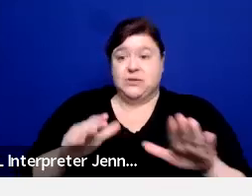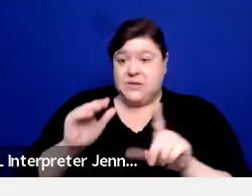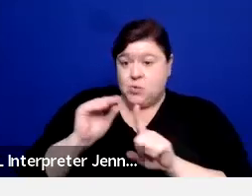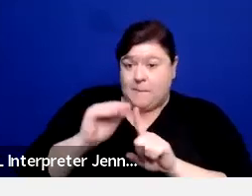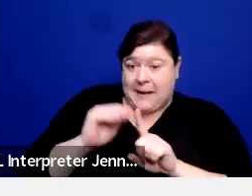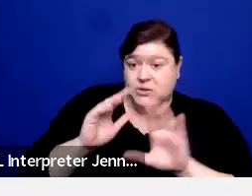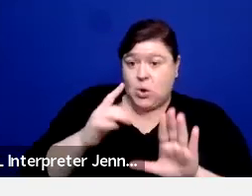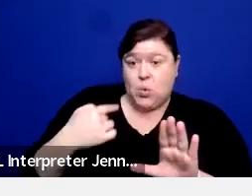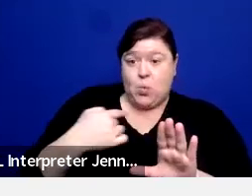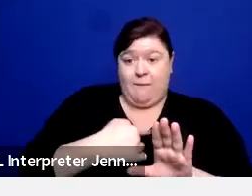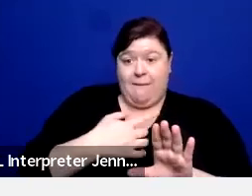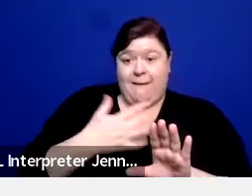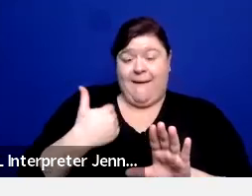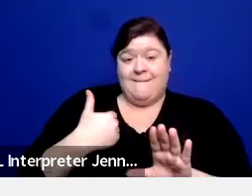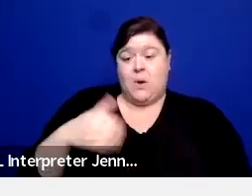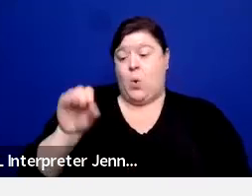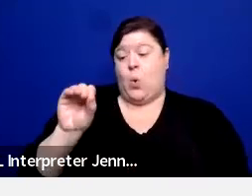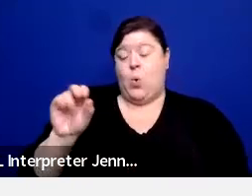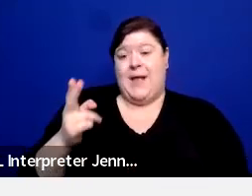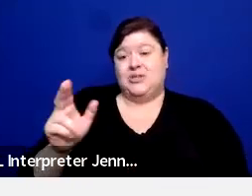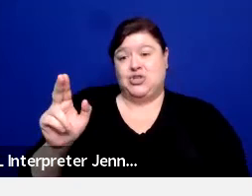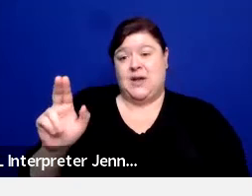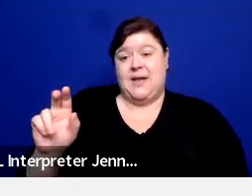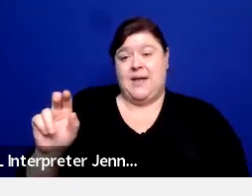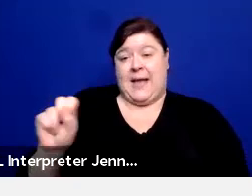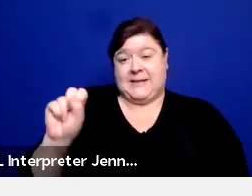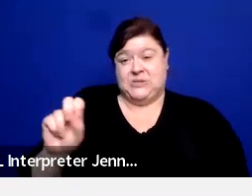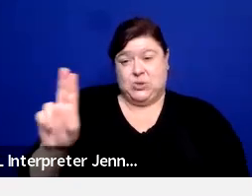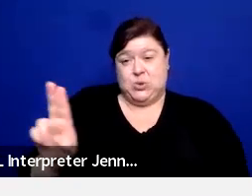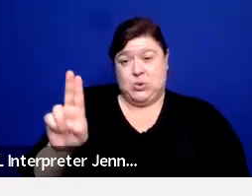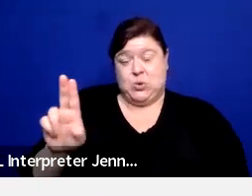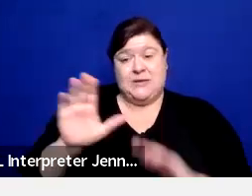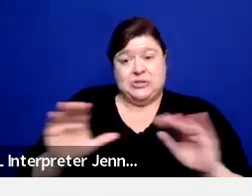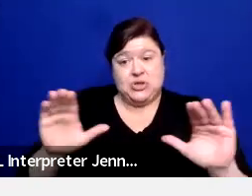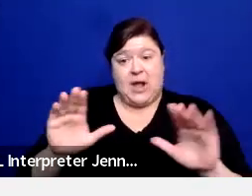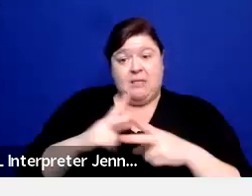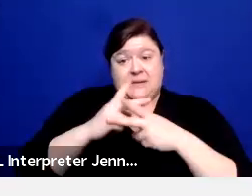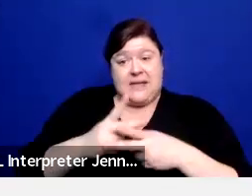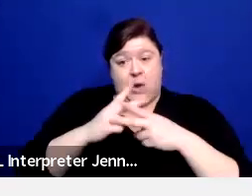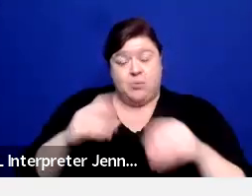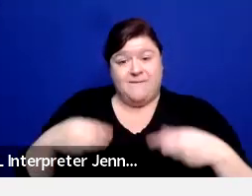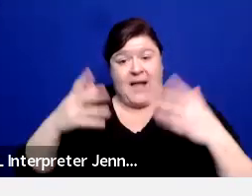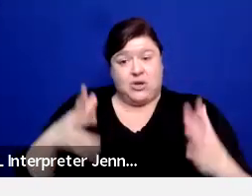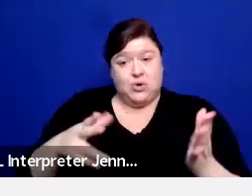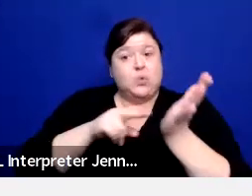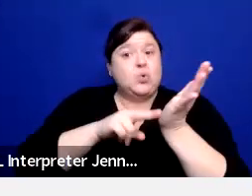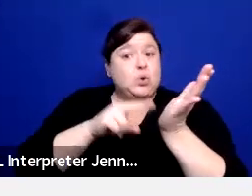we have our OHSU child care provider nurse hotline here for